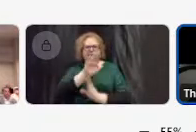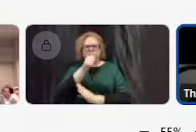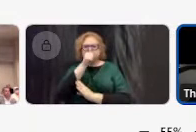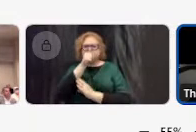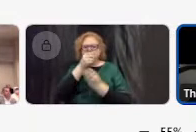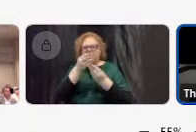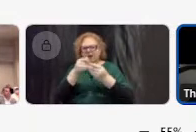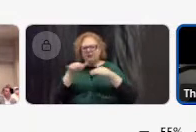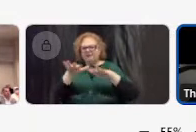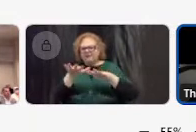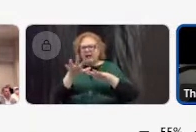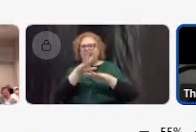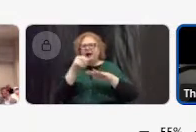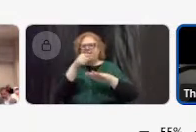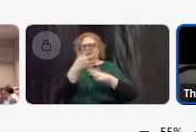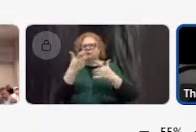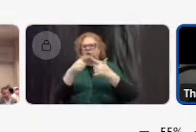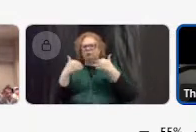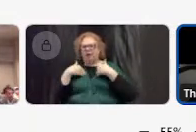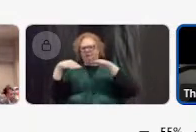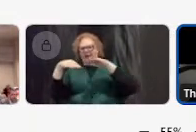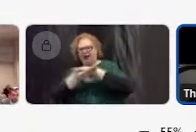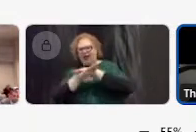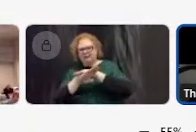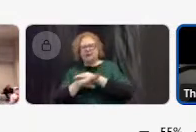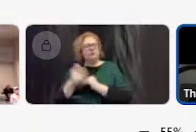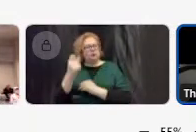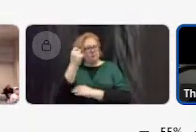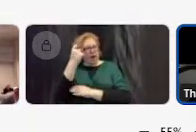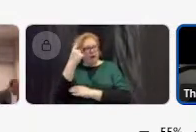that the petitioner, y'all met with him?